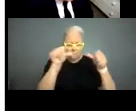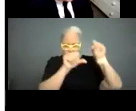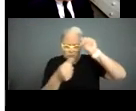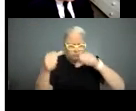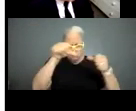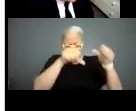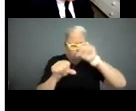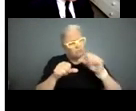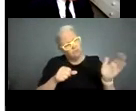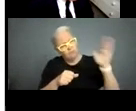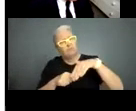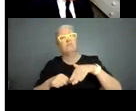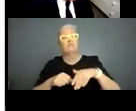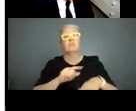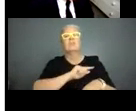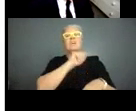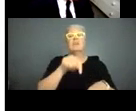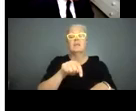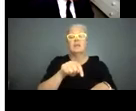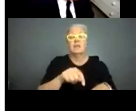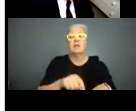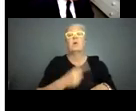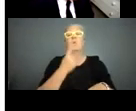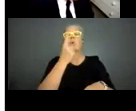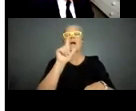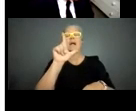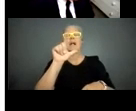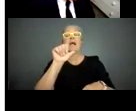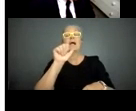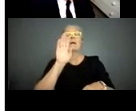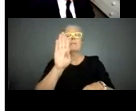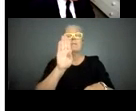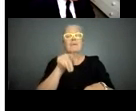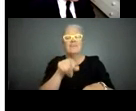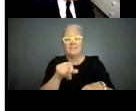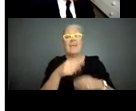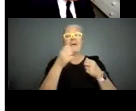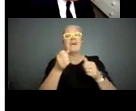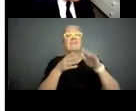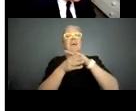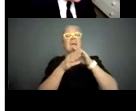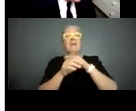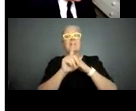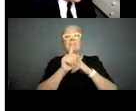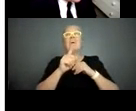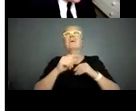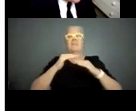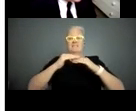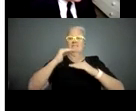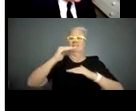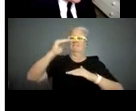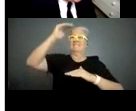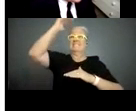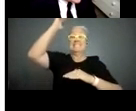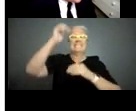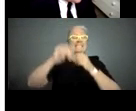found out when he arrived that only one laboratory was accessible. It was on a multi-level school. And so they went